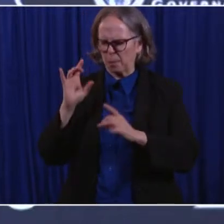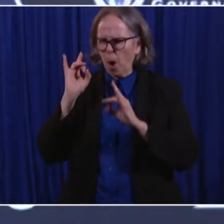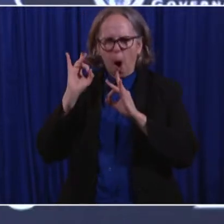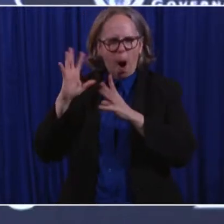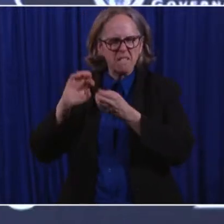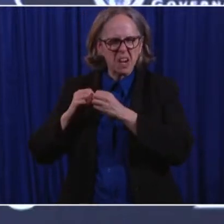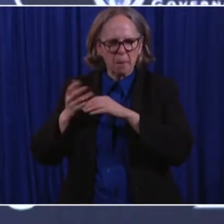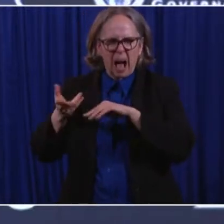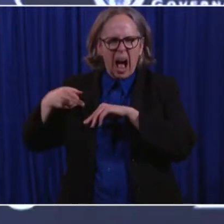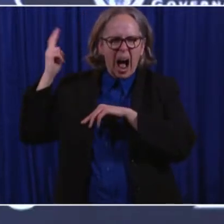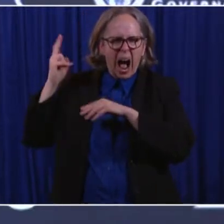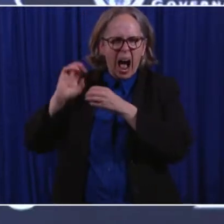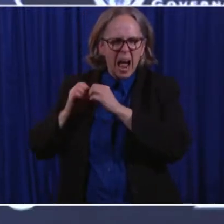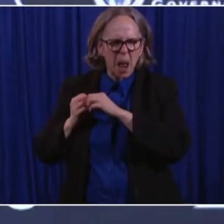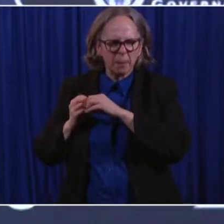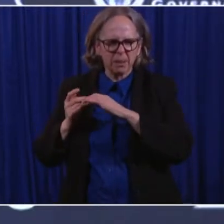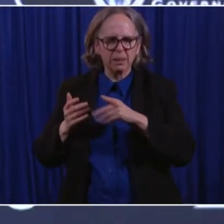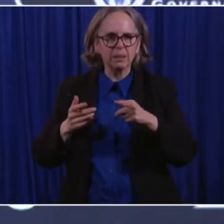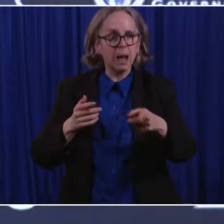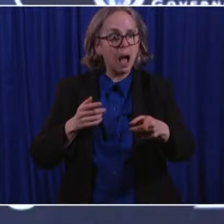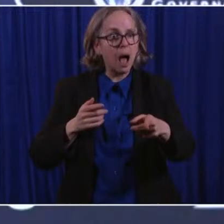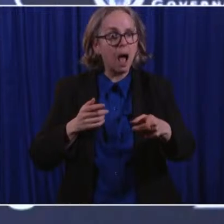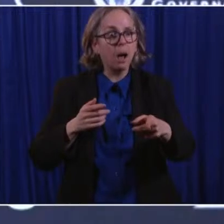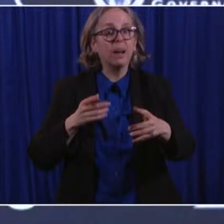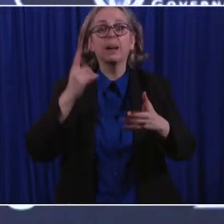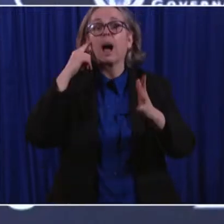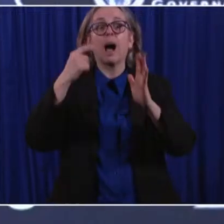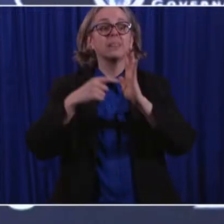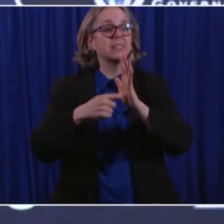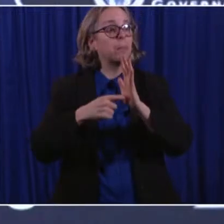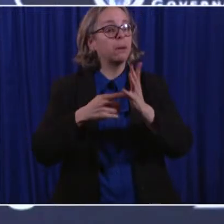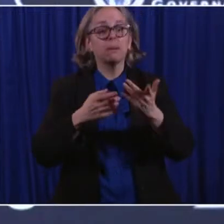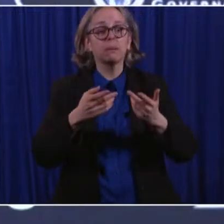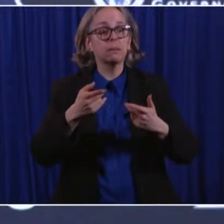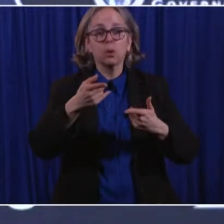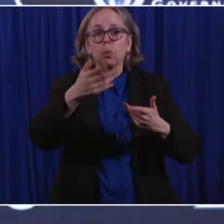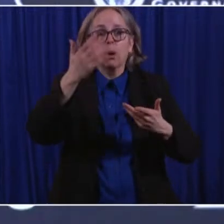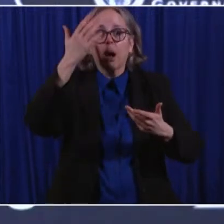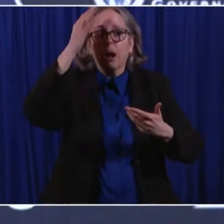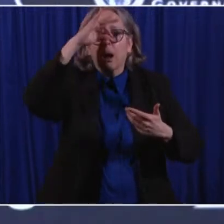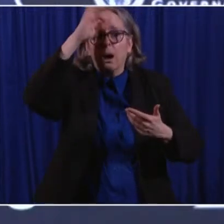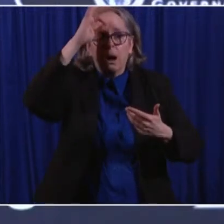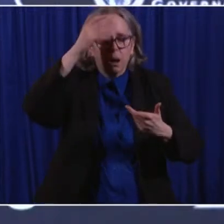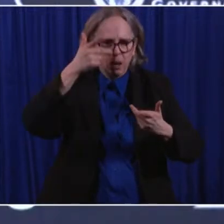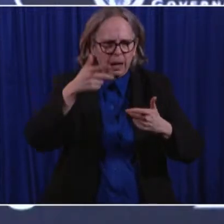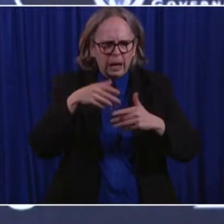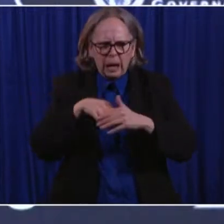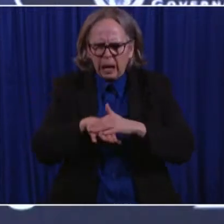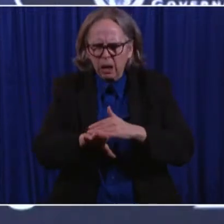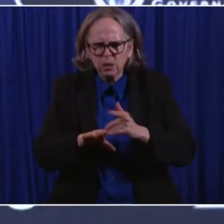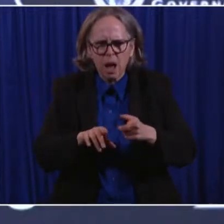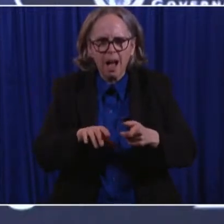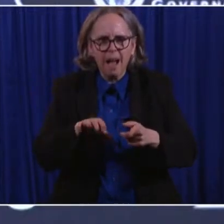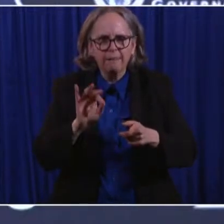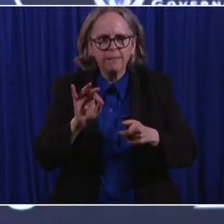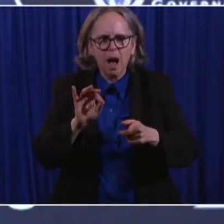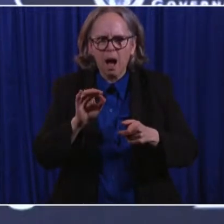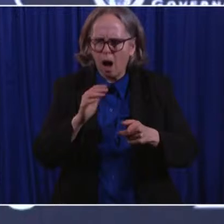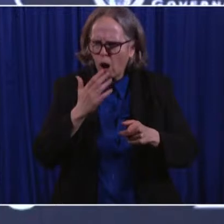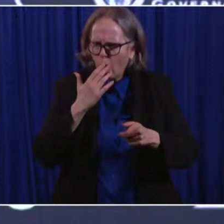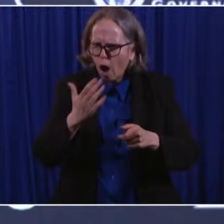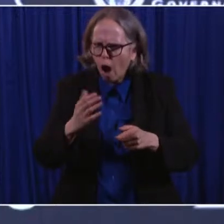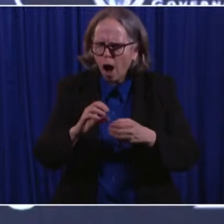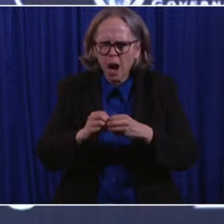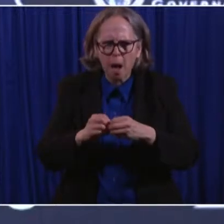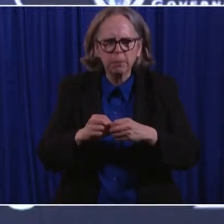them, if you walked in one day and had no background and they told you those numbers and you understood the numbers, you'd say, oh oh my